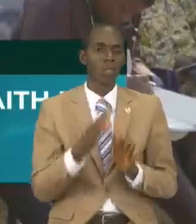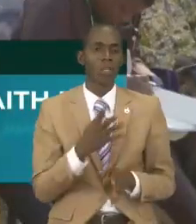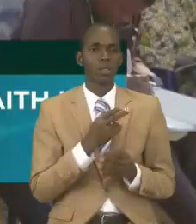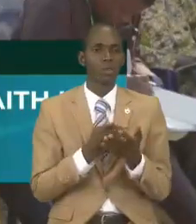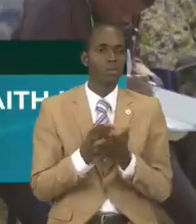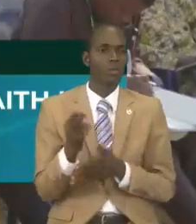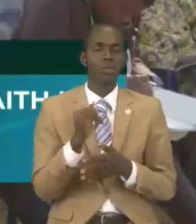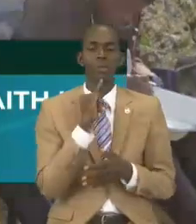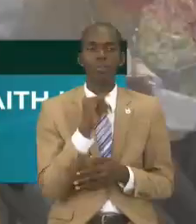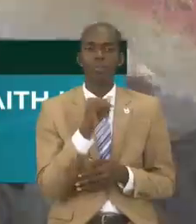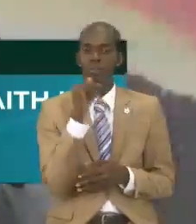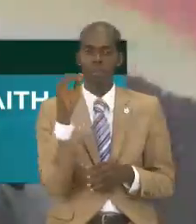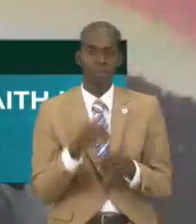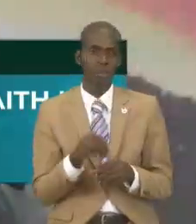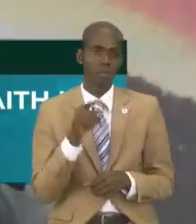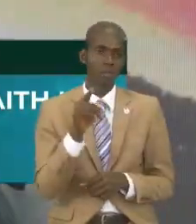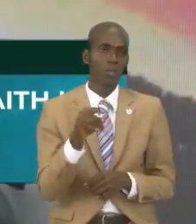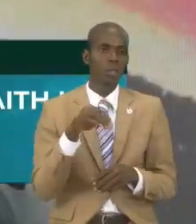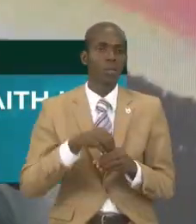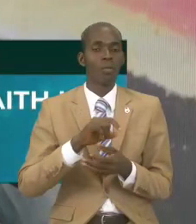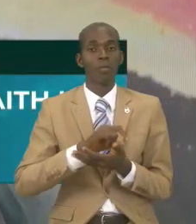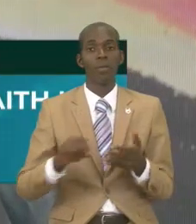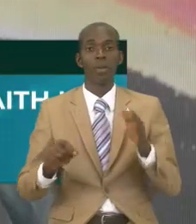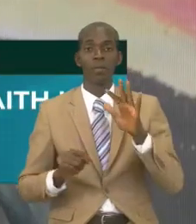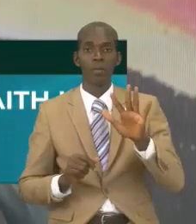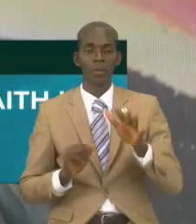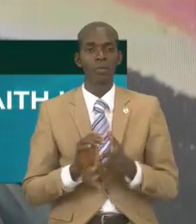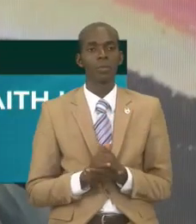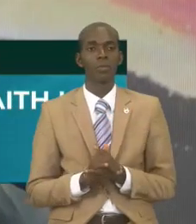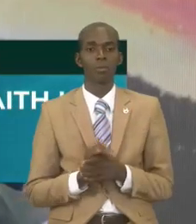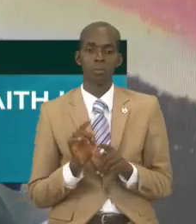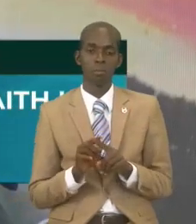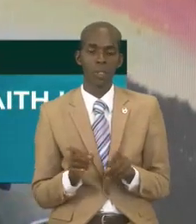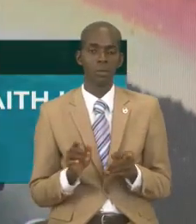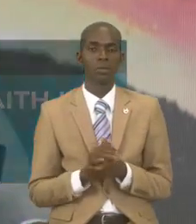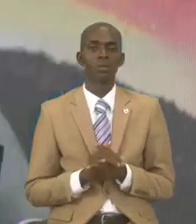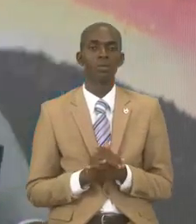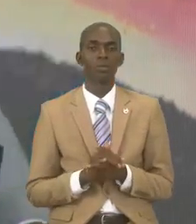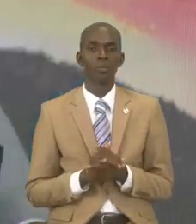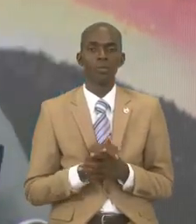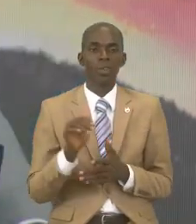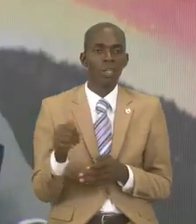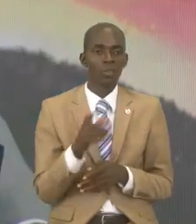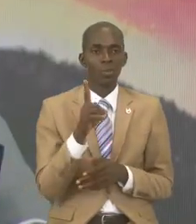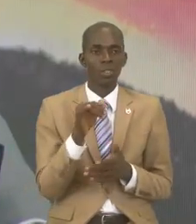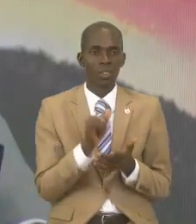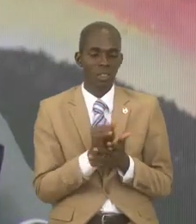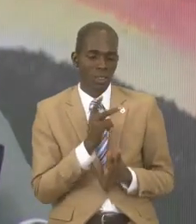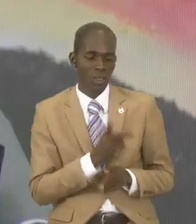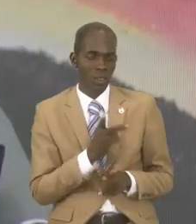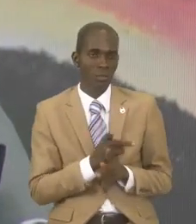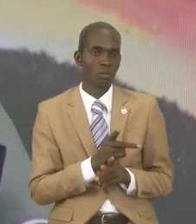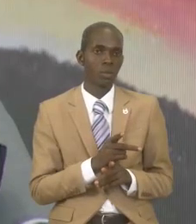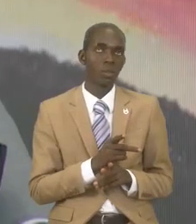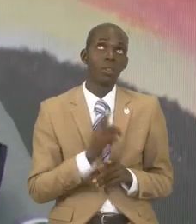not in him. Verse 5, but whoso keepeth his word,